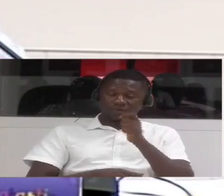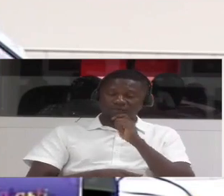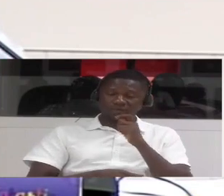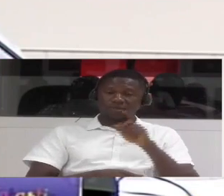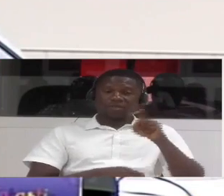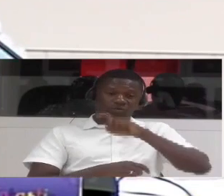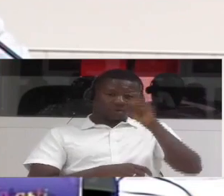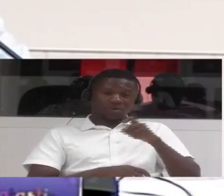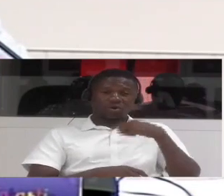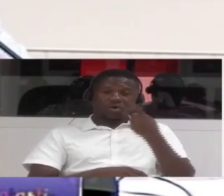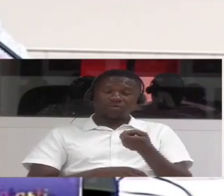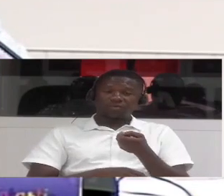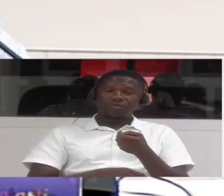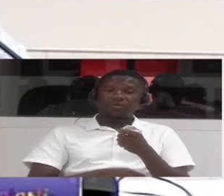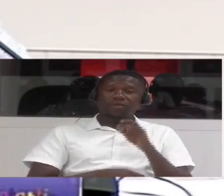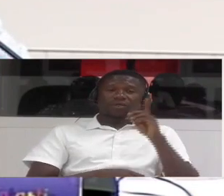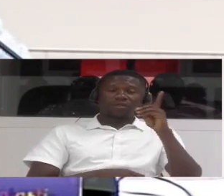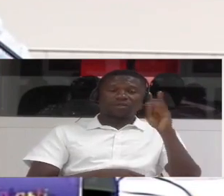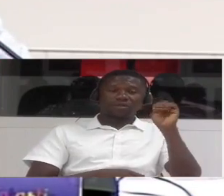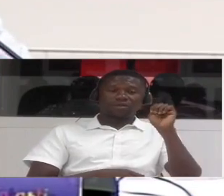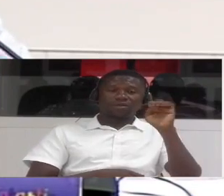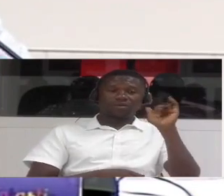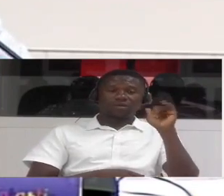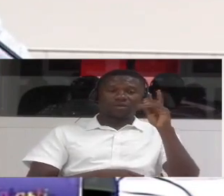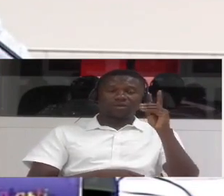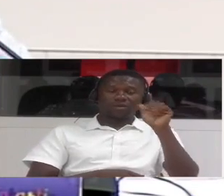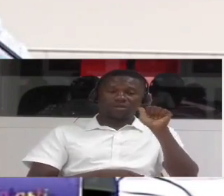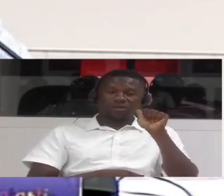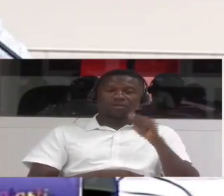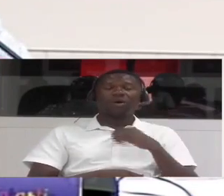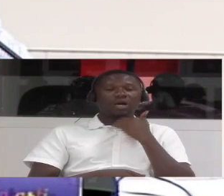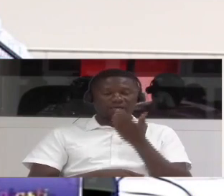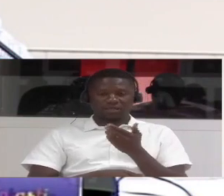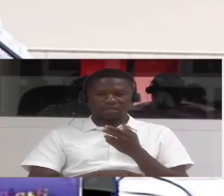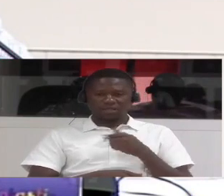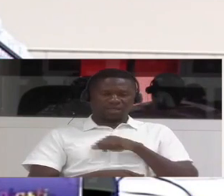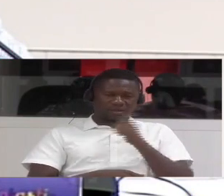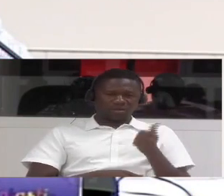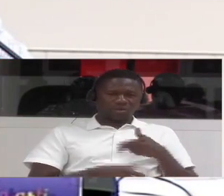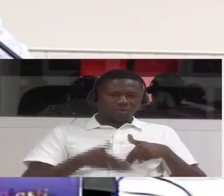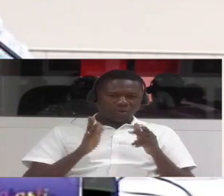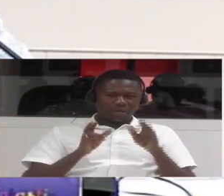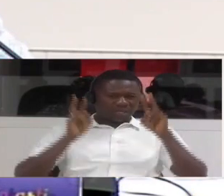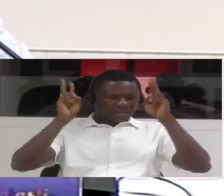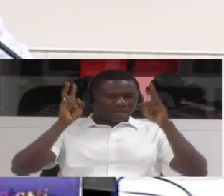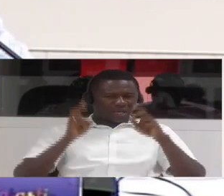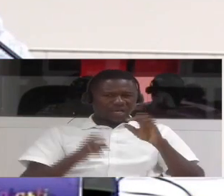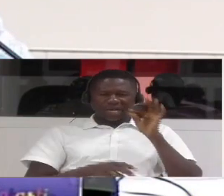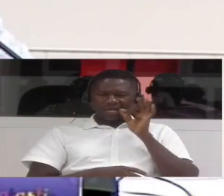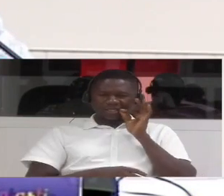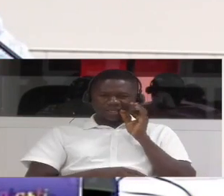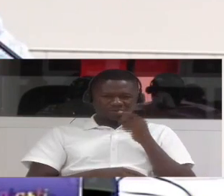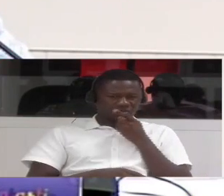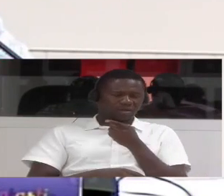question of Dada, of course, was asked. And the way he responded to it